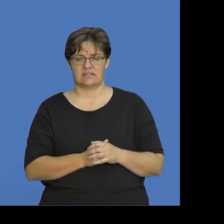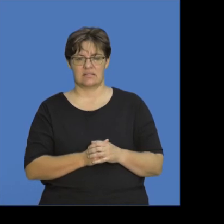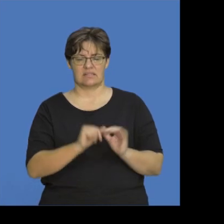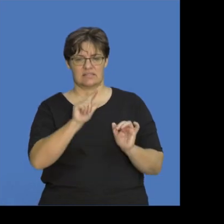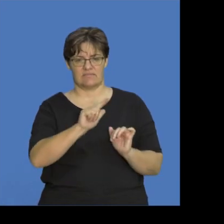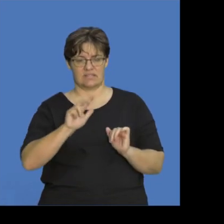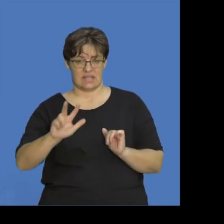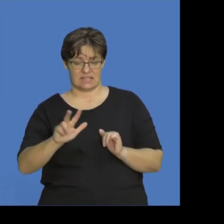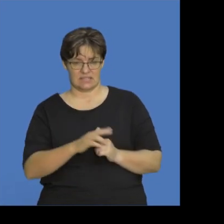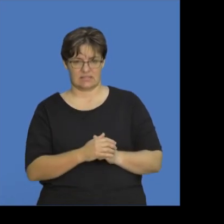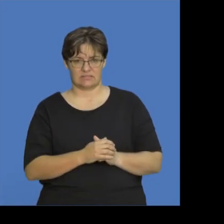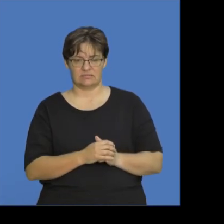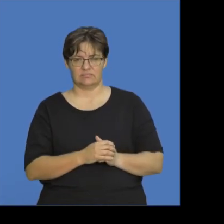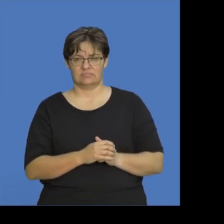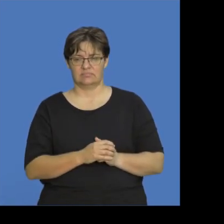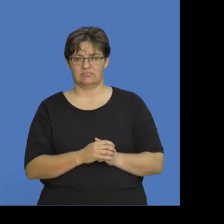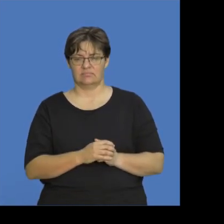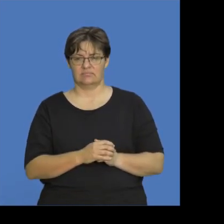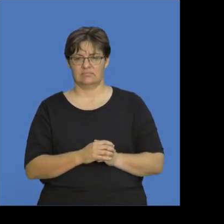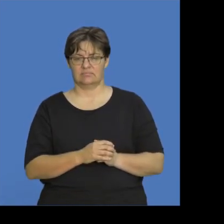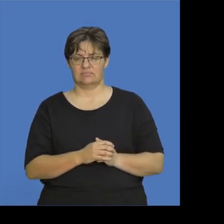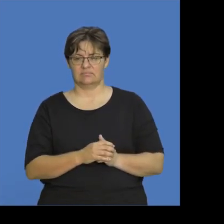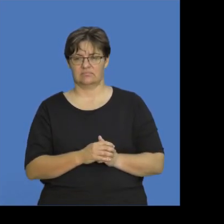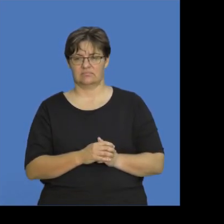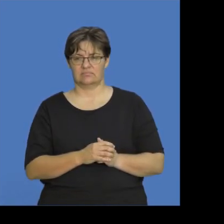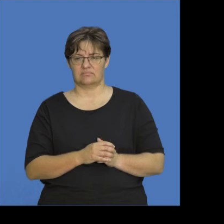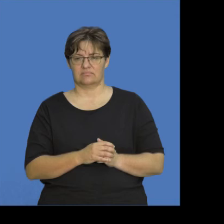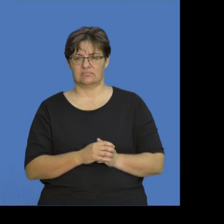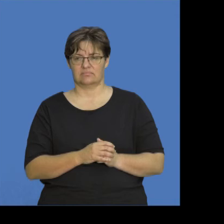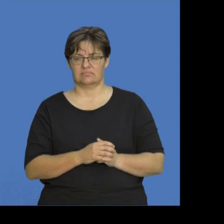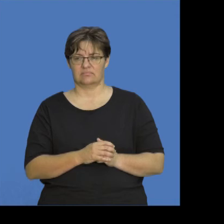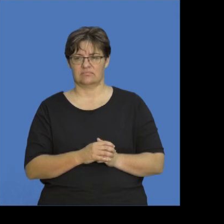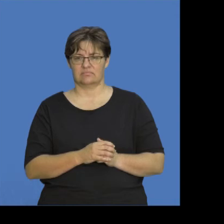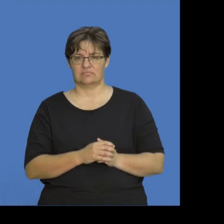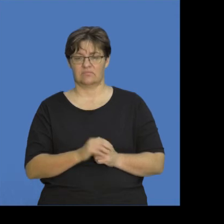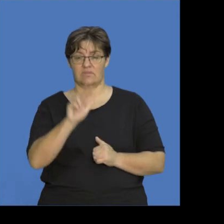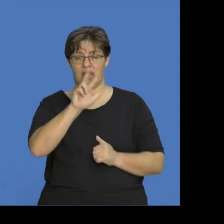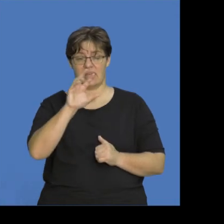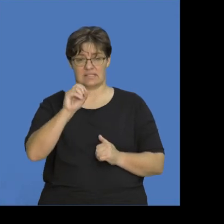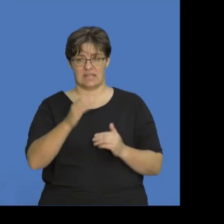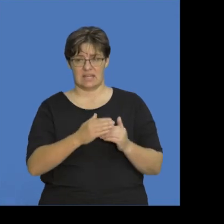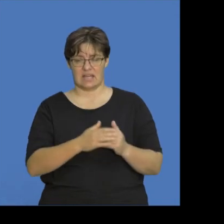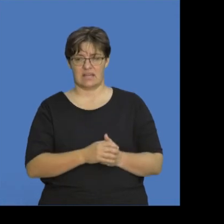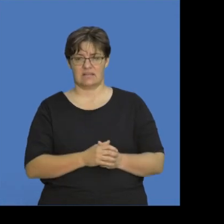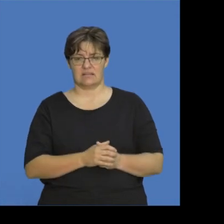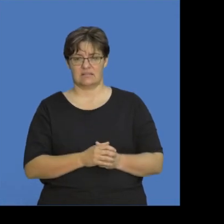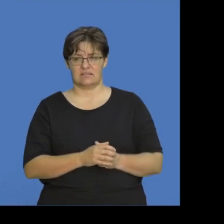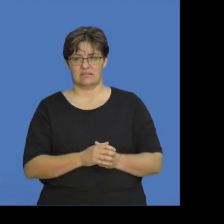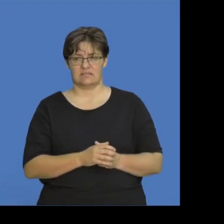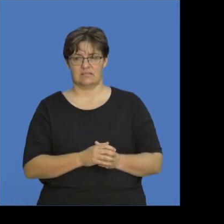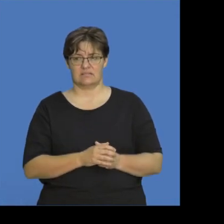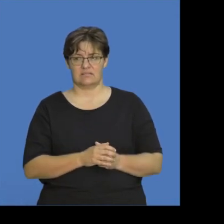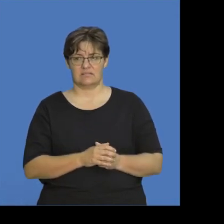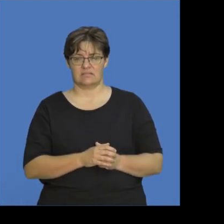8, and the weight is 78. Size 8, weight is 78. 78 is close to